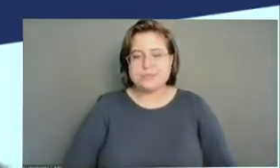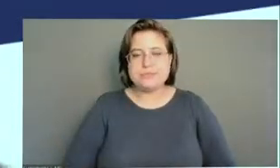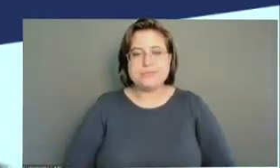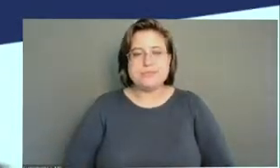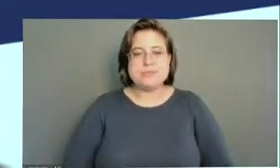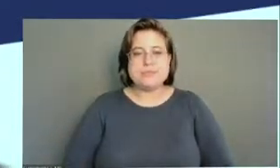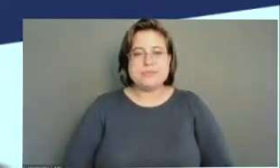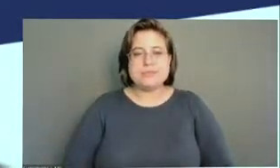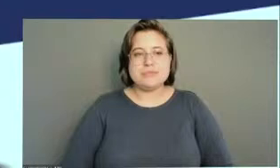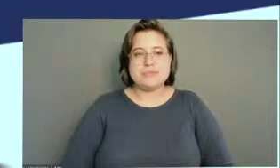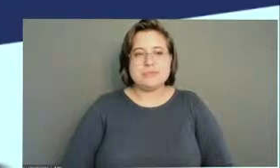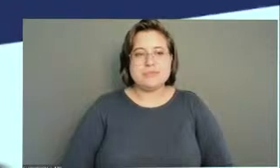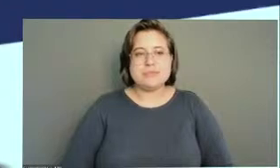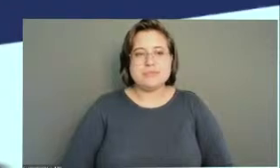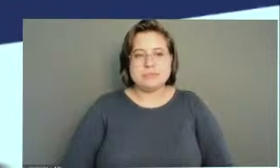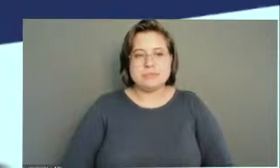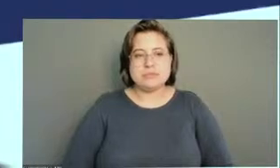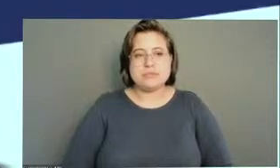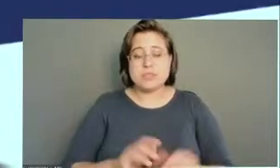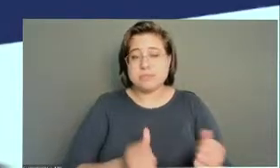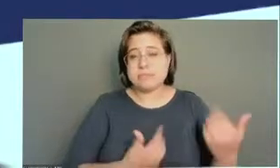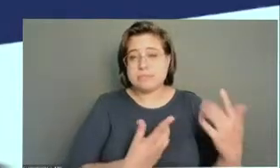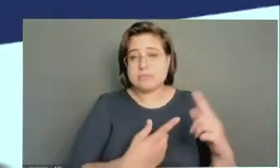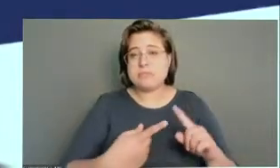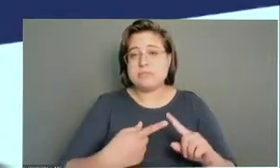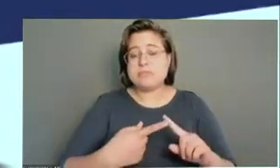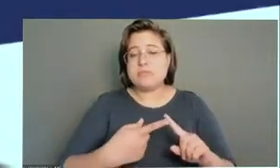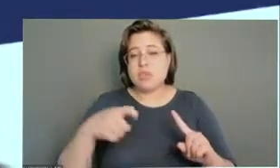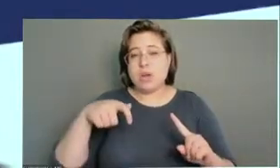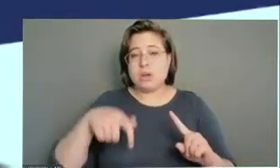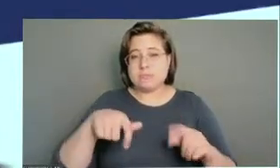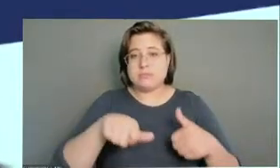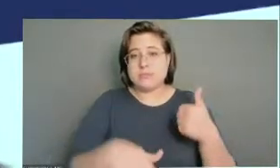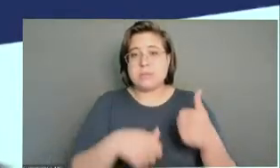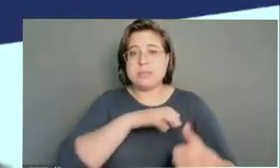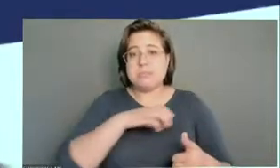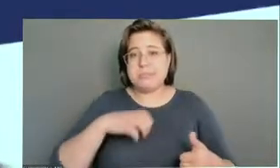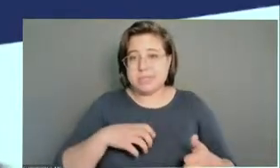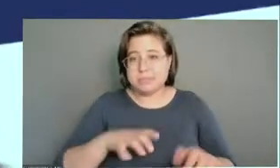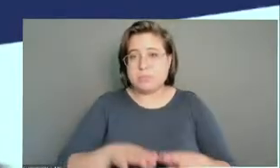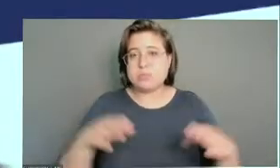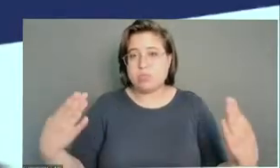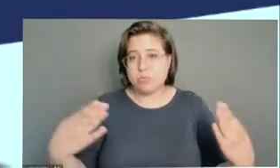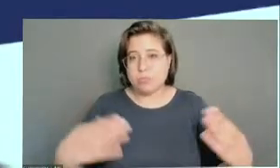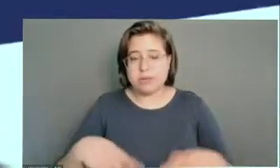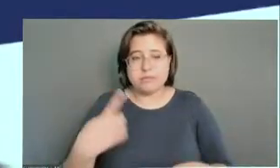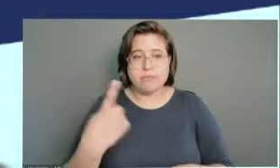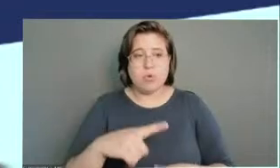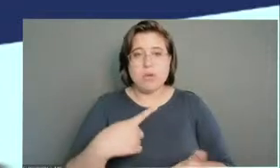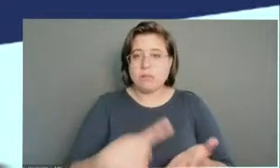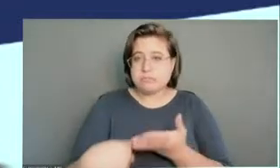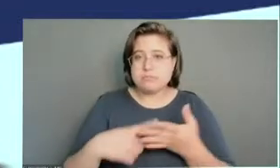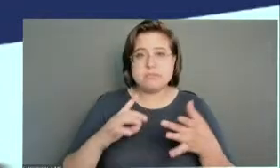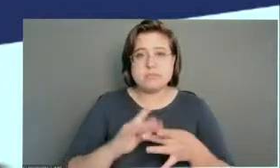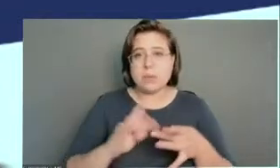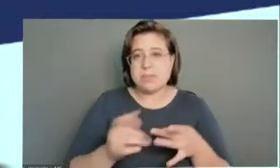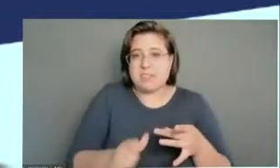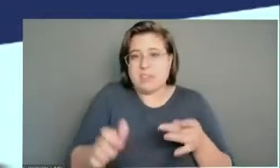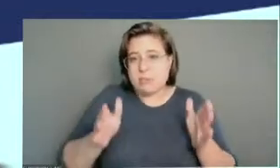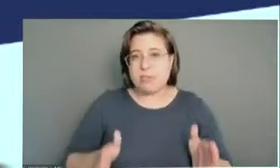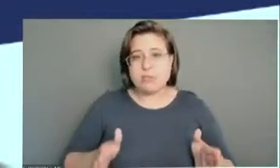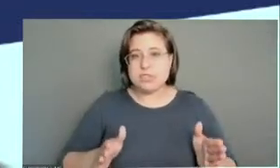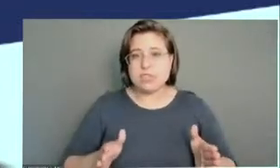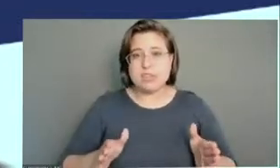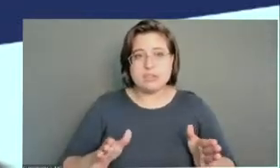The slate of recommendations presented from structural drivers and xenophobia is open for discussion and comment from anyone in the task force who isn't a member of